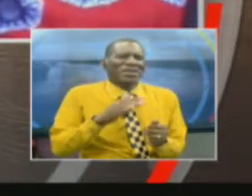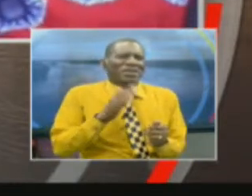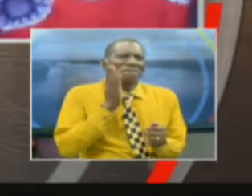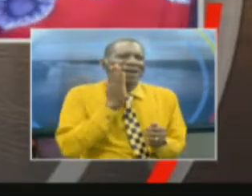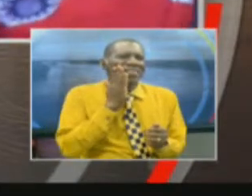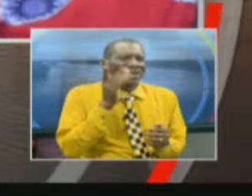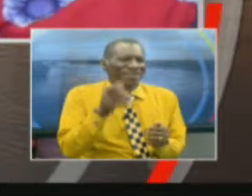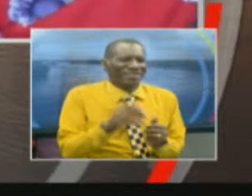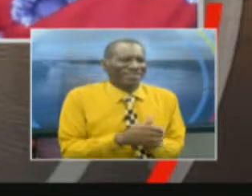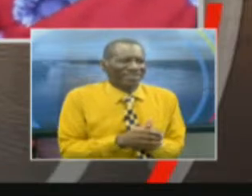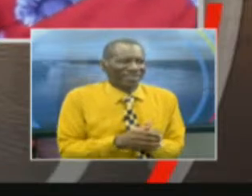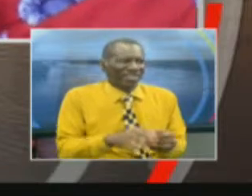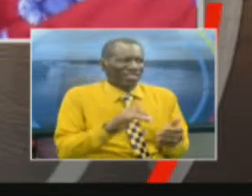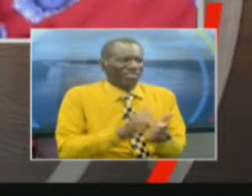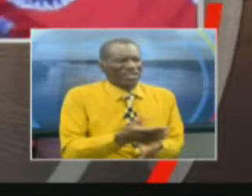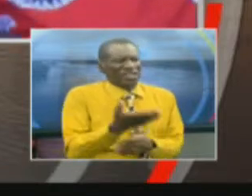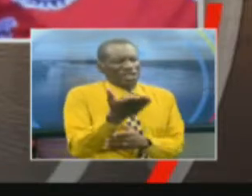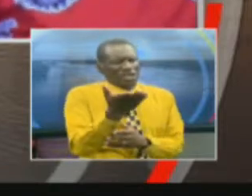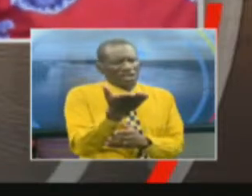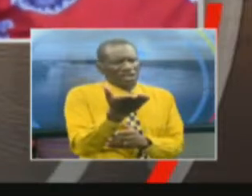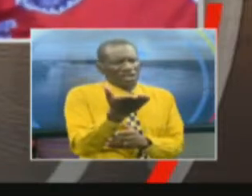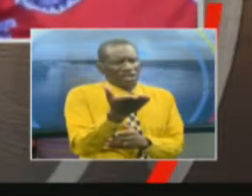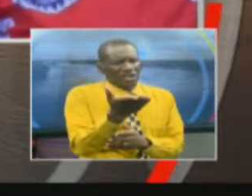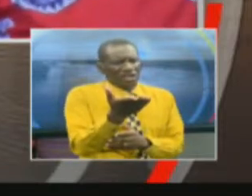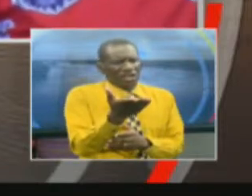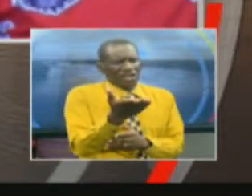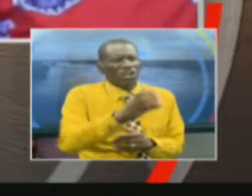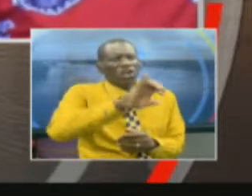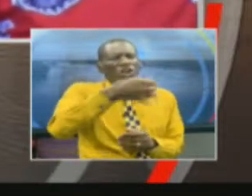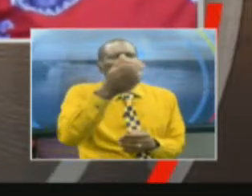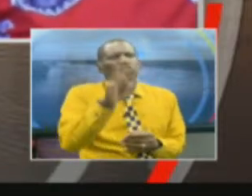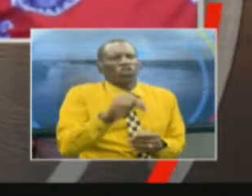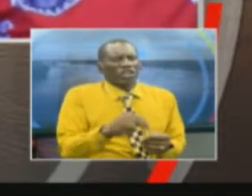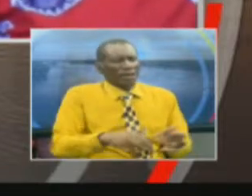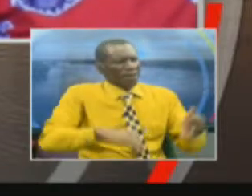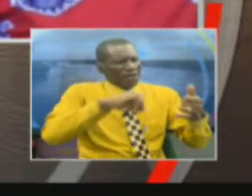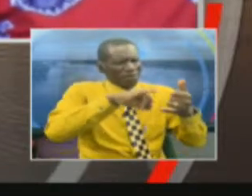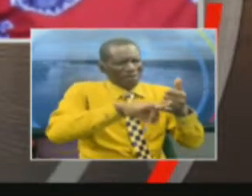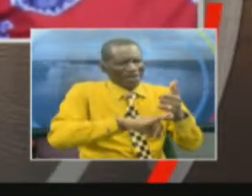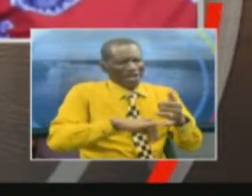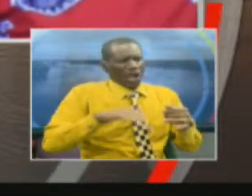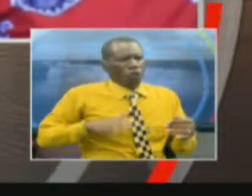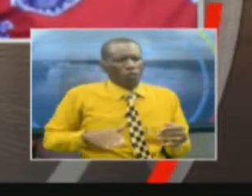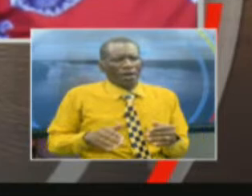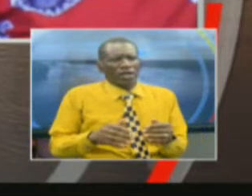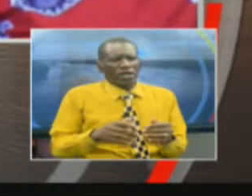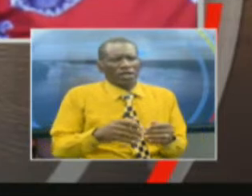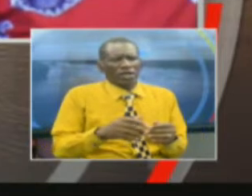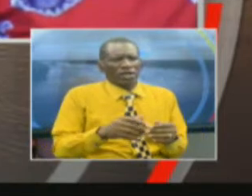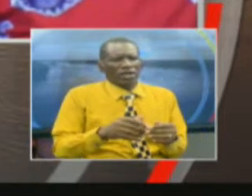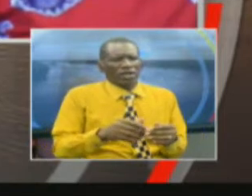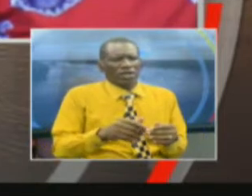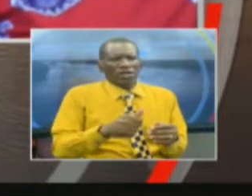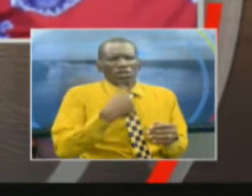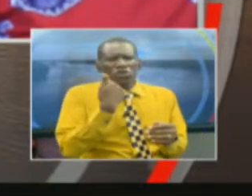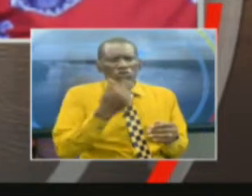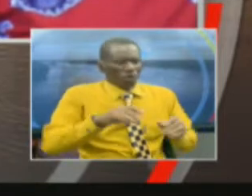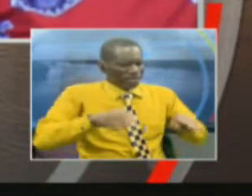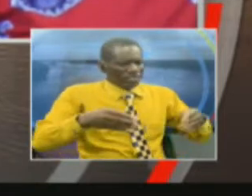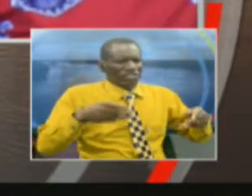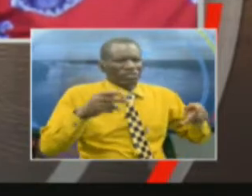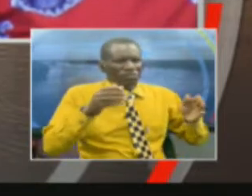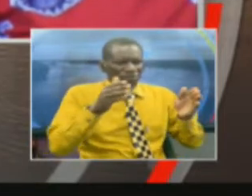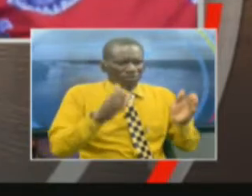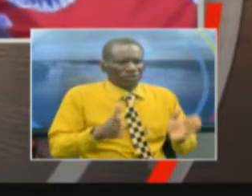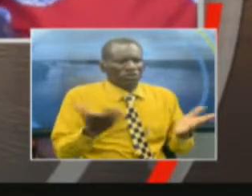her. That, oh, John got a lady who are just being fed. She can't walk, she can't